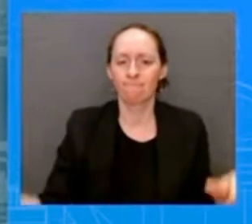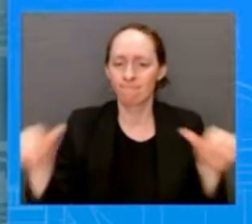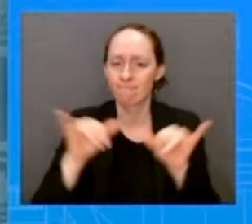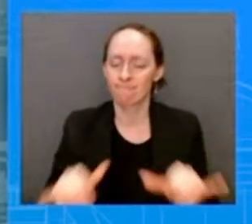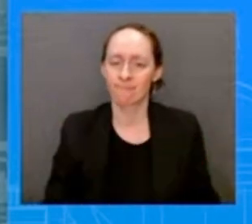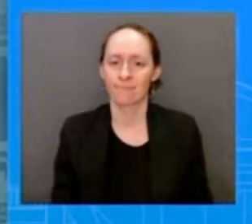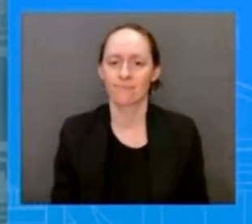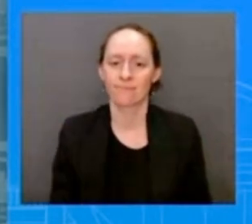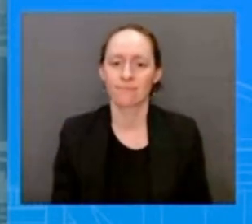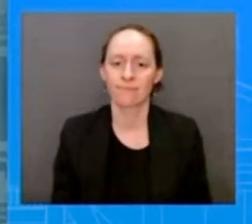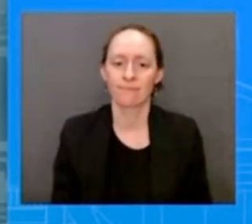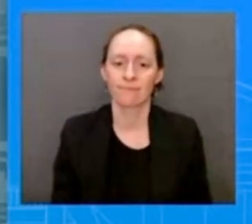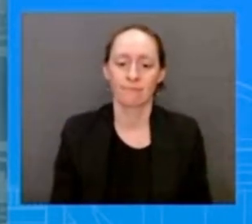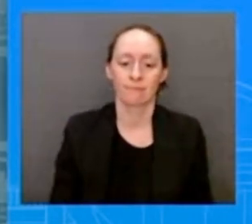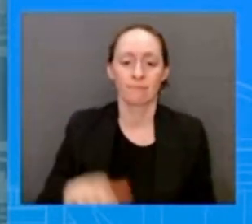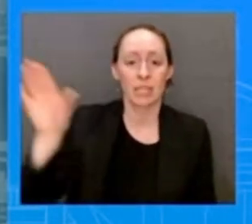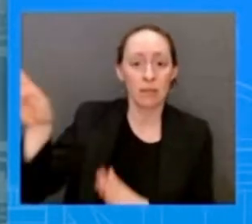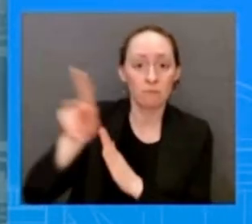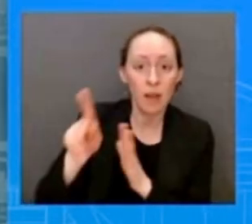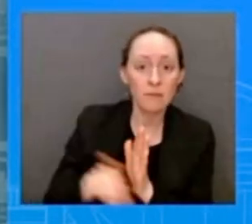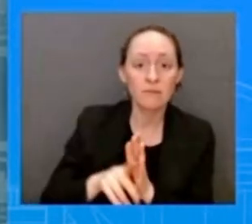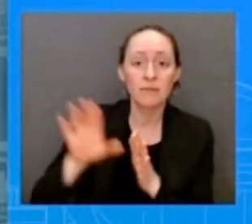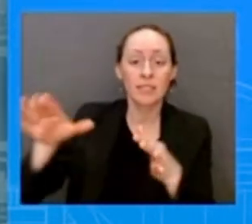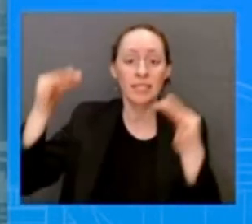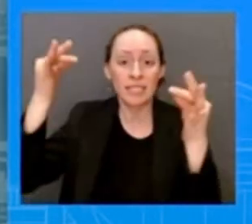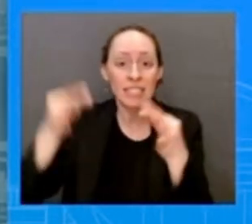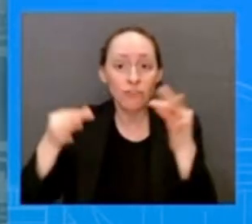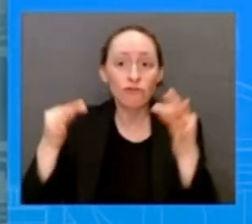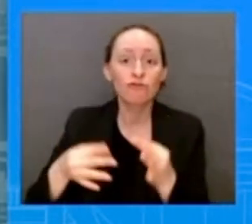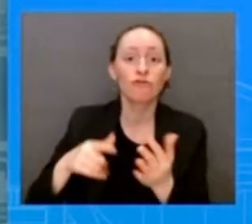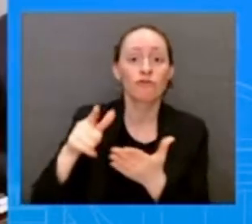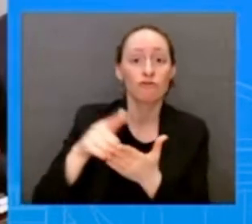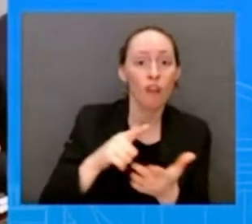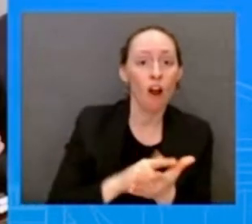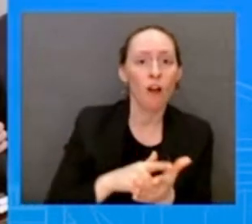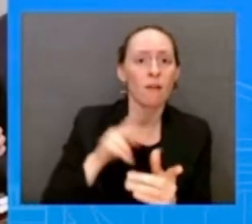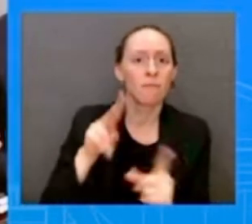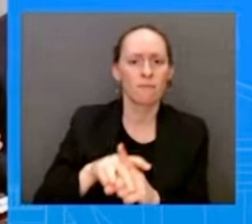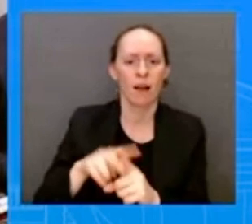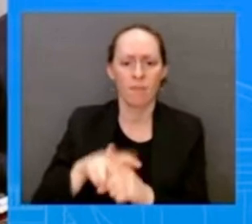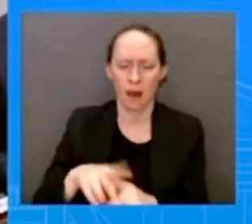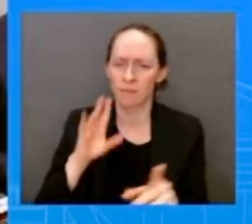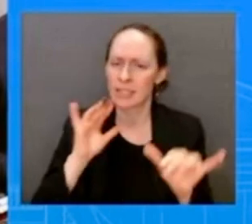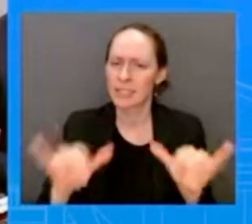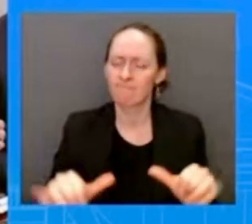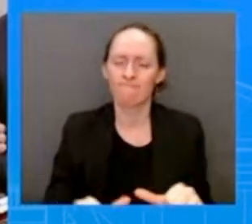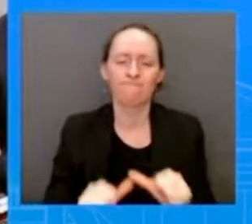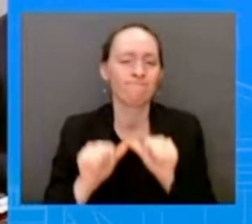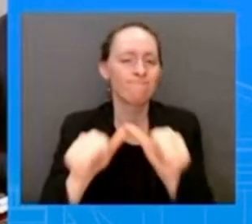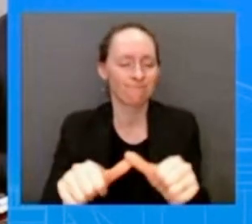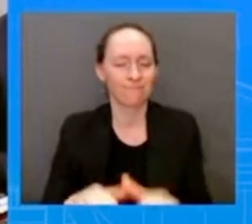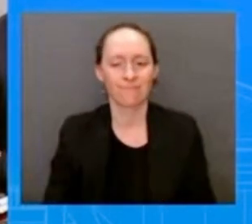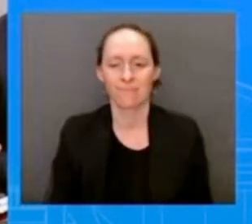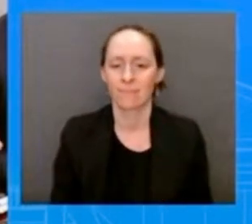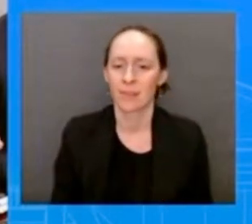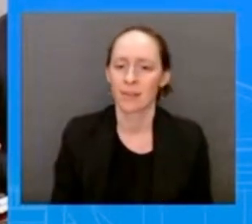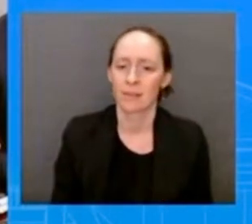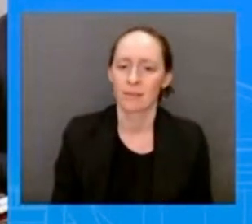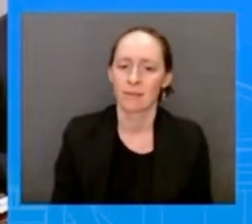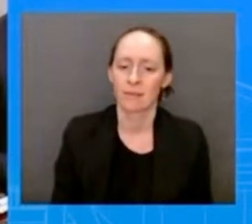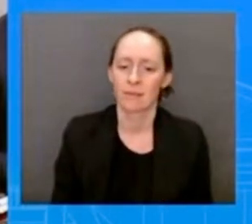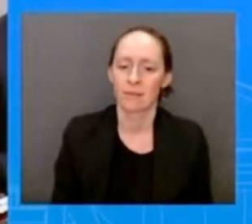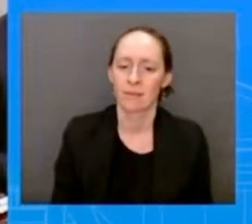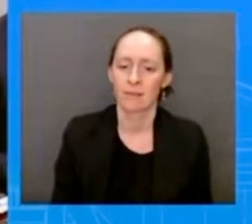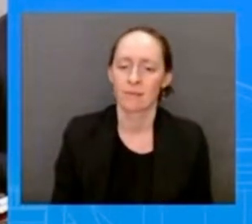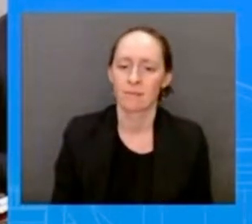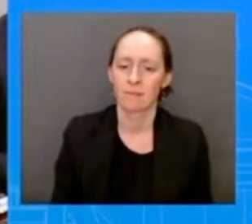now in effect, and it's going to continue. That's our focus at this time. To this, a few weeks ago we talked about whether or not the White House would